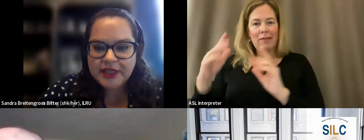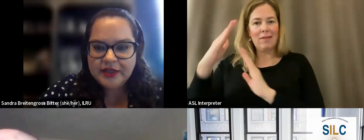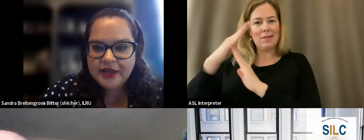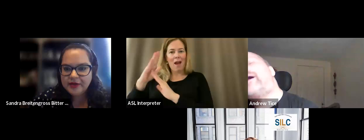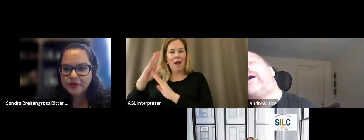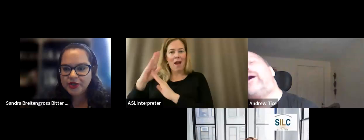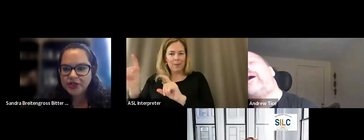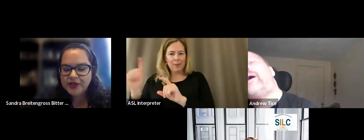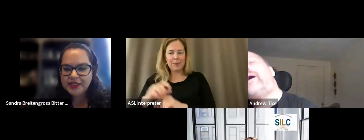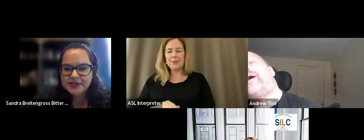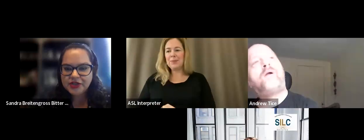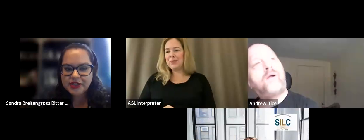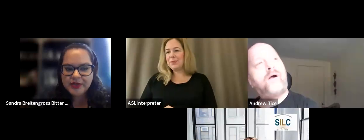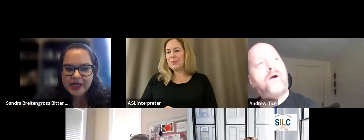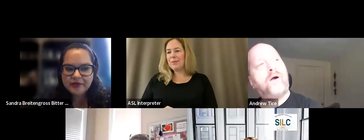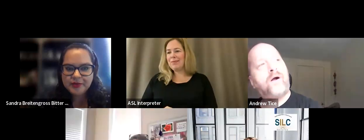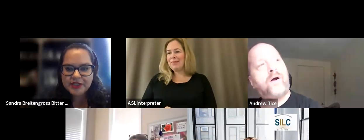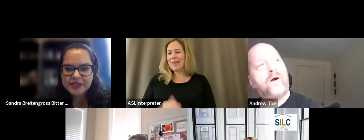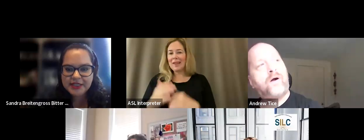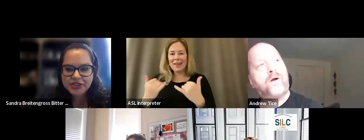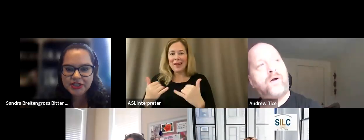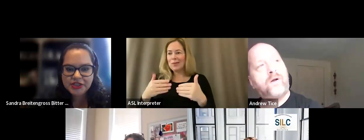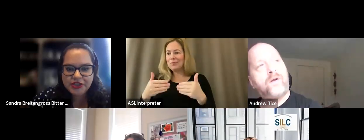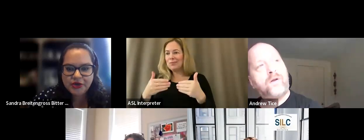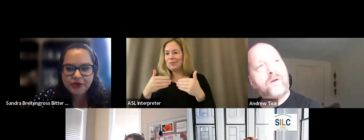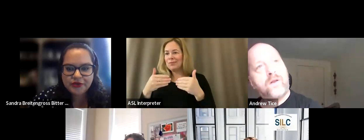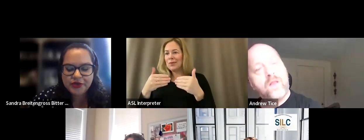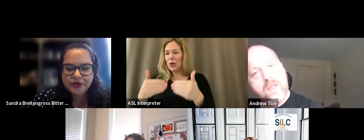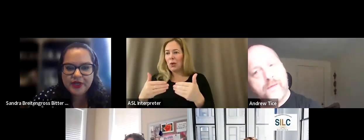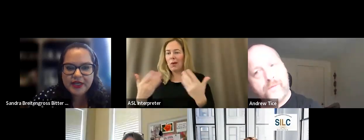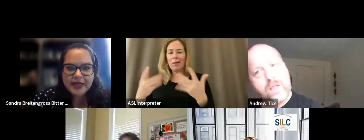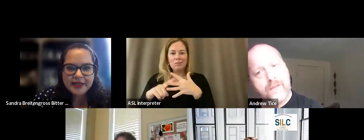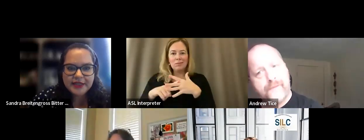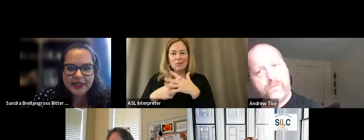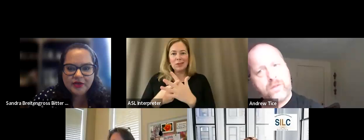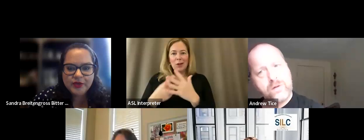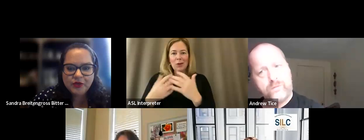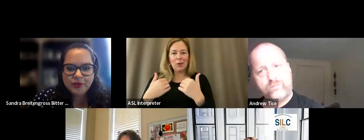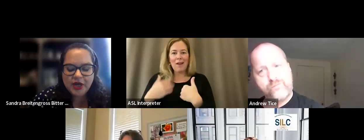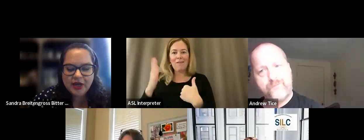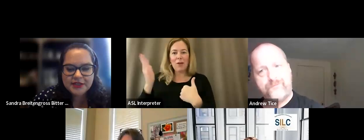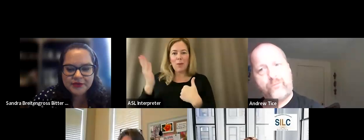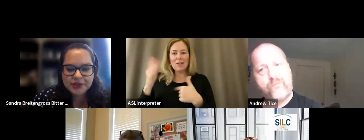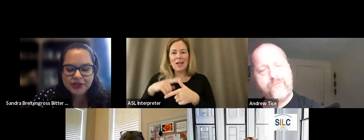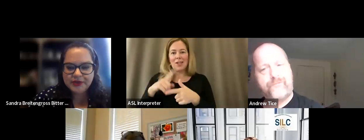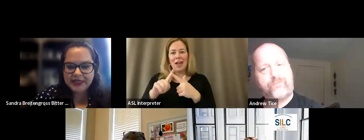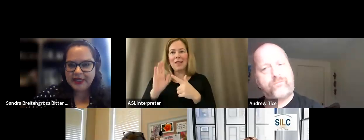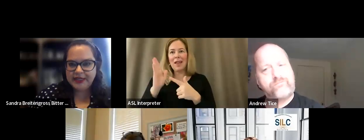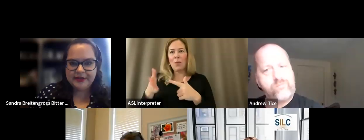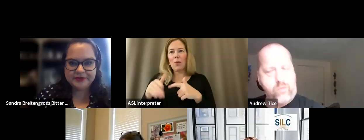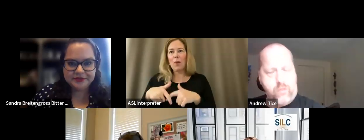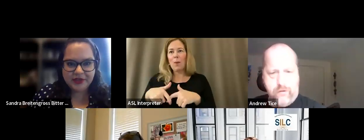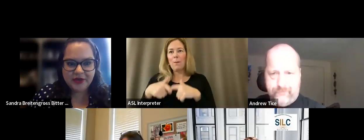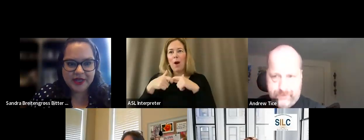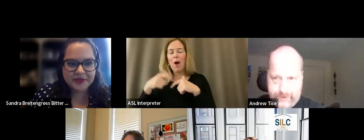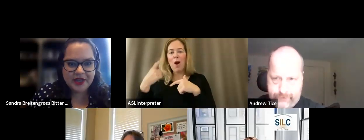As we're going to go ahead and get started. We have a presentation to go through, and then we will pause for